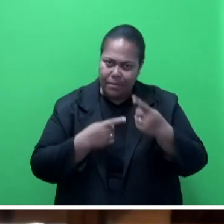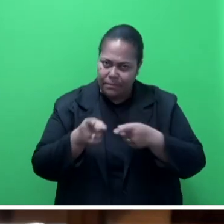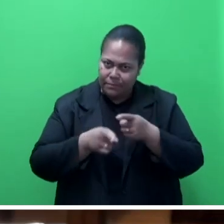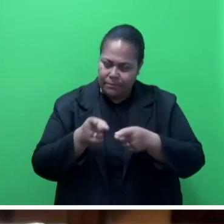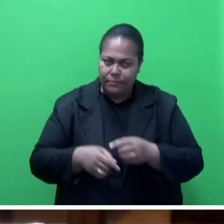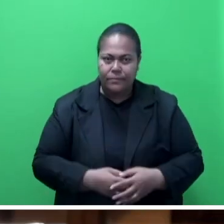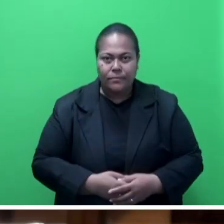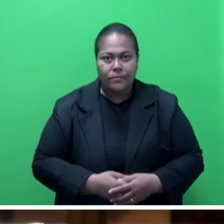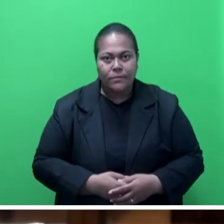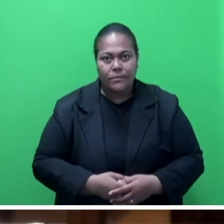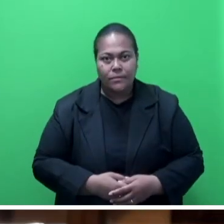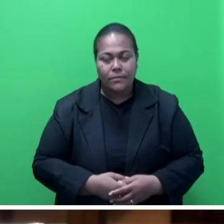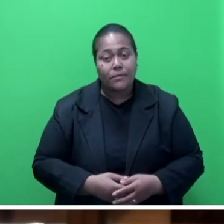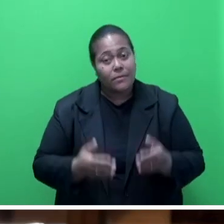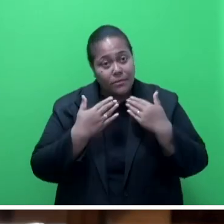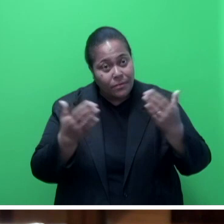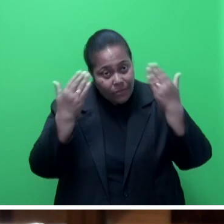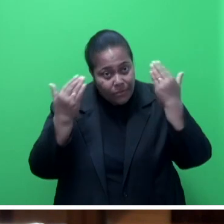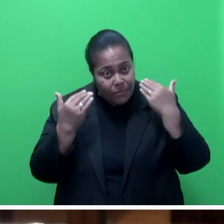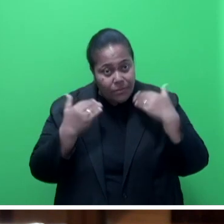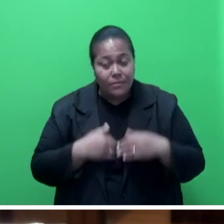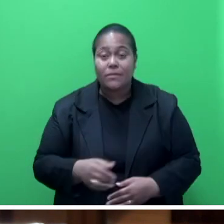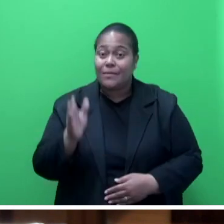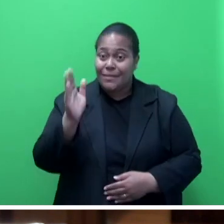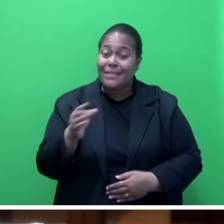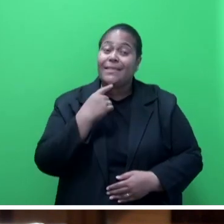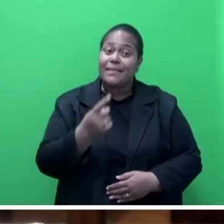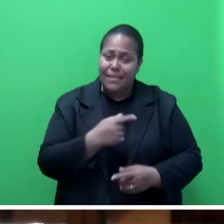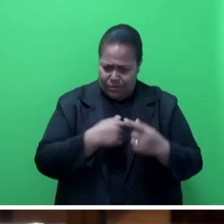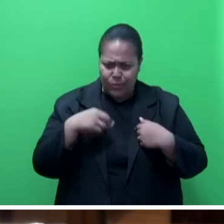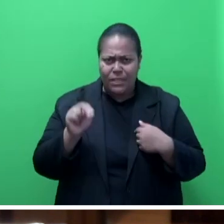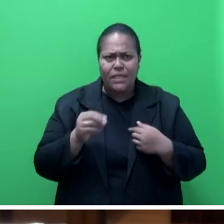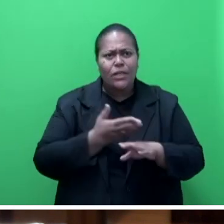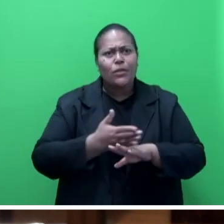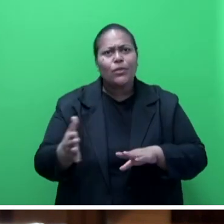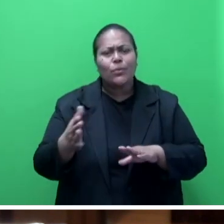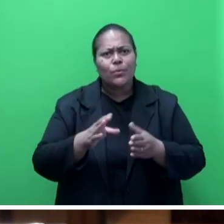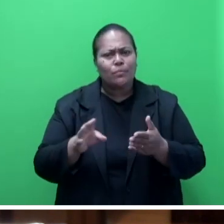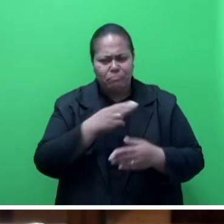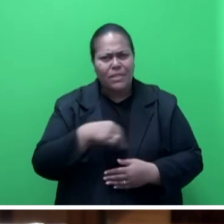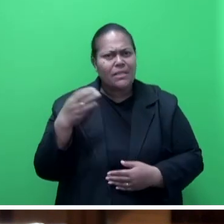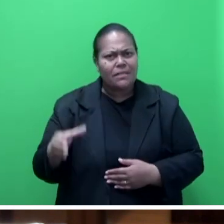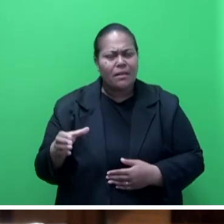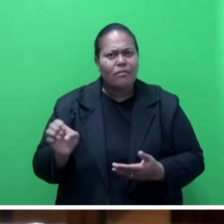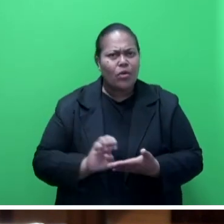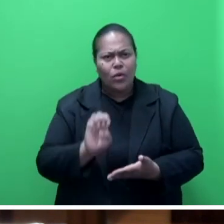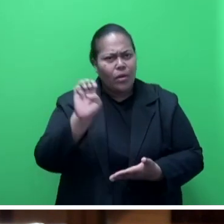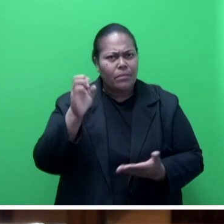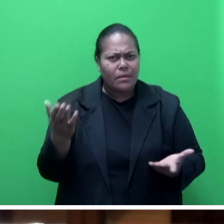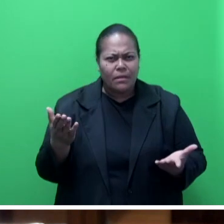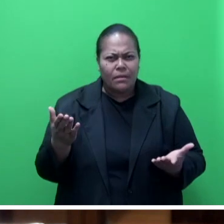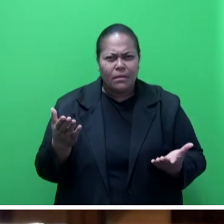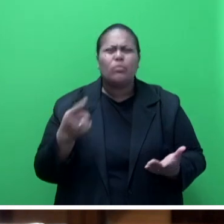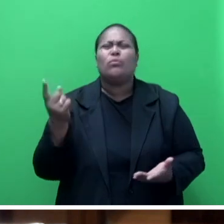Thank you, Honourable Speaker. Honourable Speaker, he said we need a new Minister for Economy. Who is Honourable Noekula to tell me who my